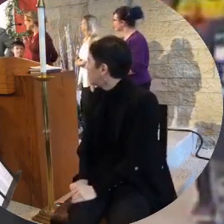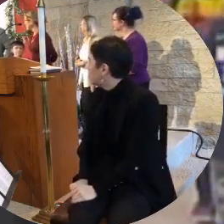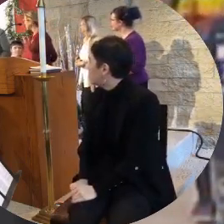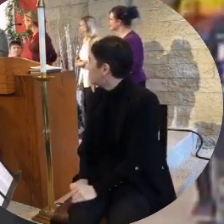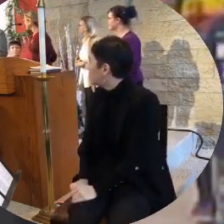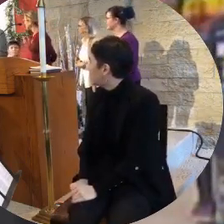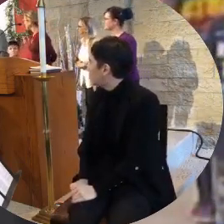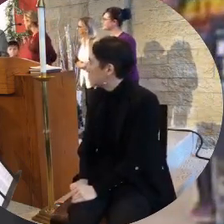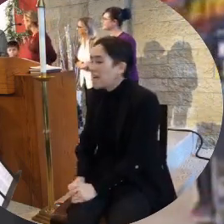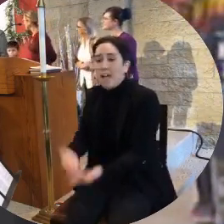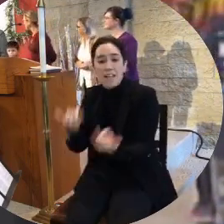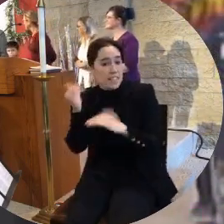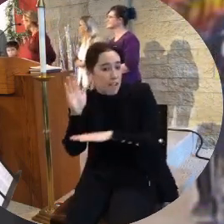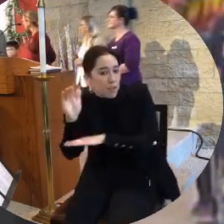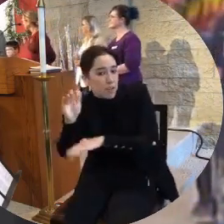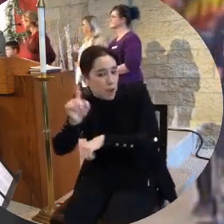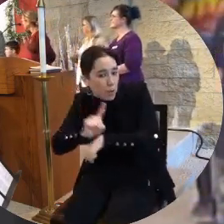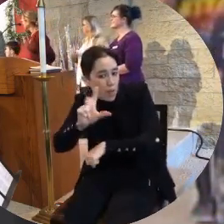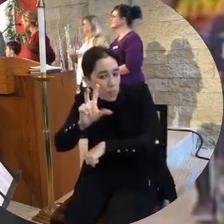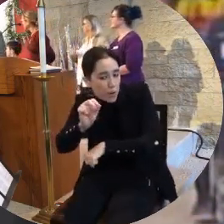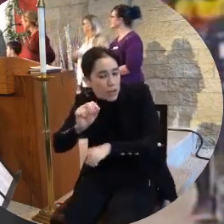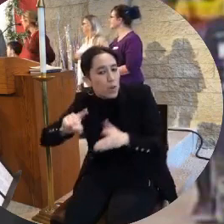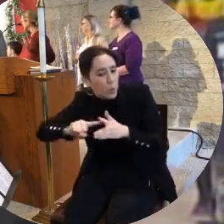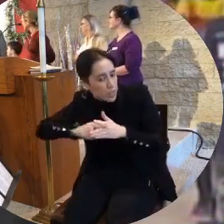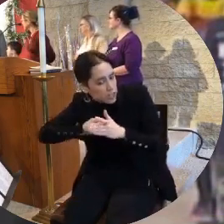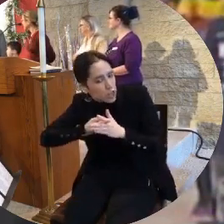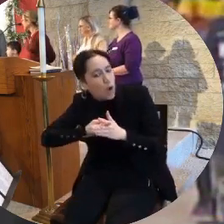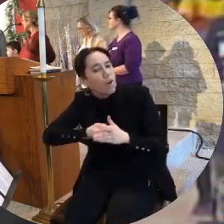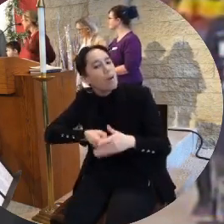And this afternoon at 1:30,